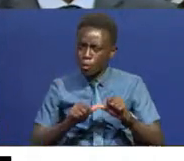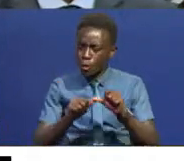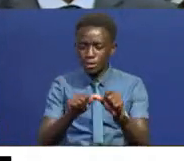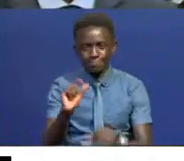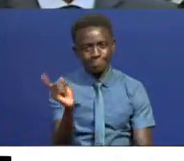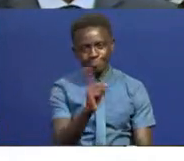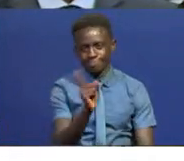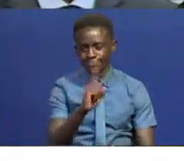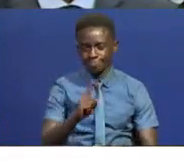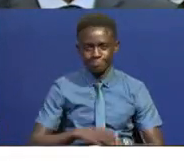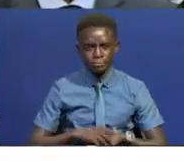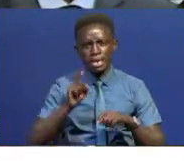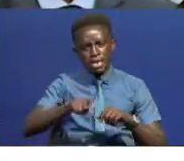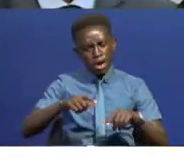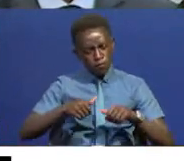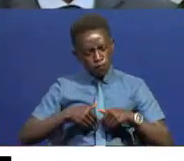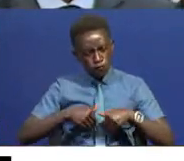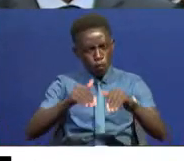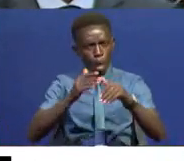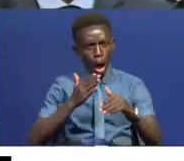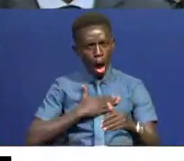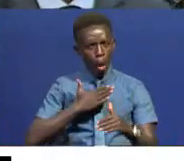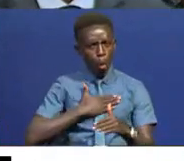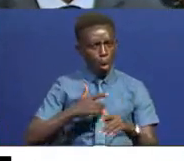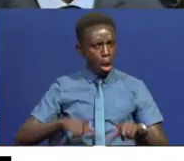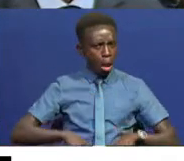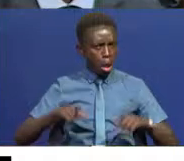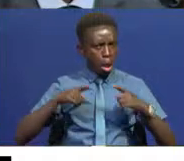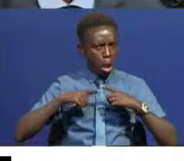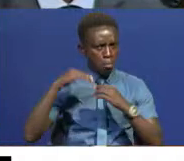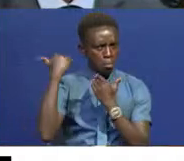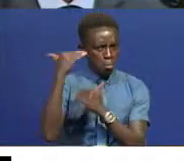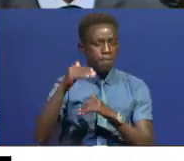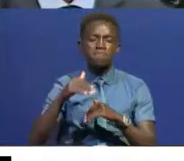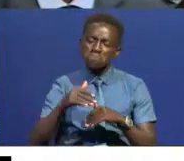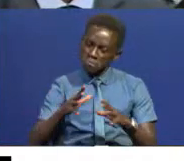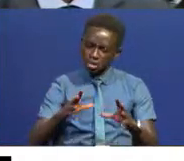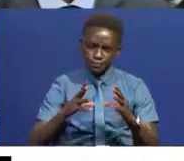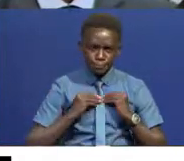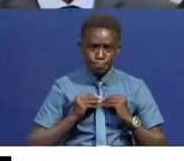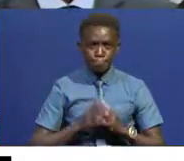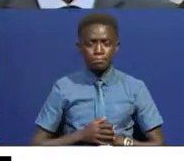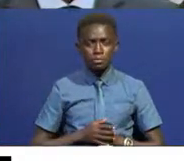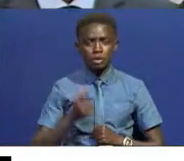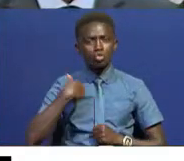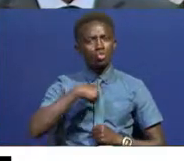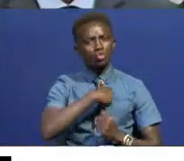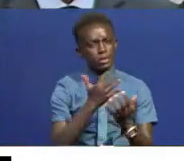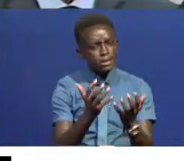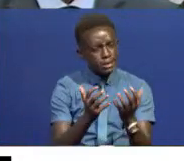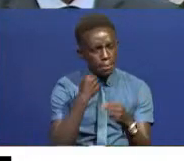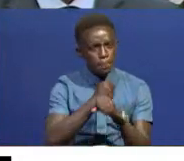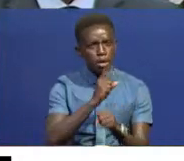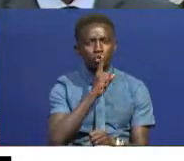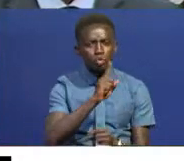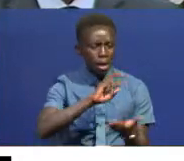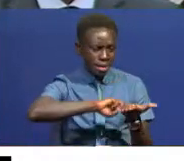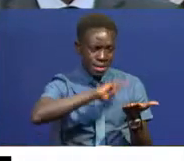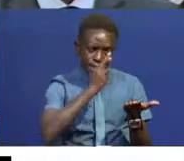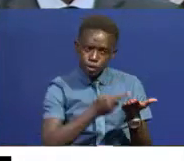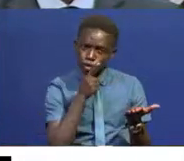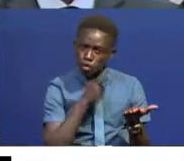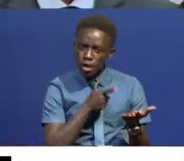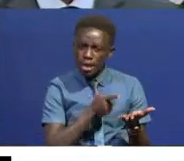instead need to tighten our belts and make necessary adjustments to make resources available for